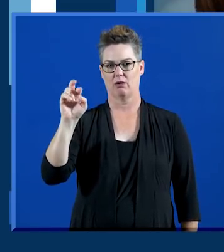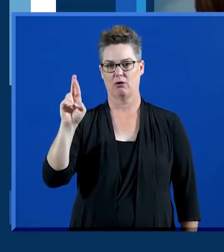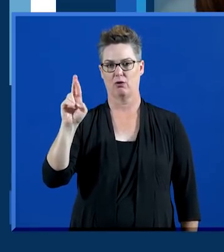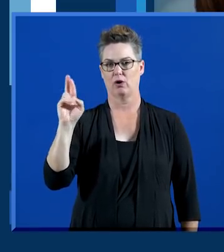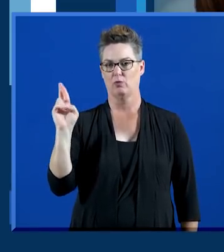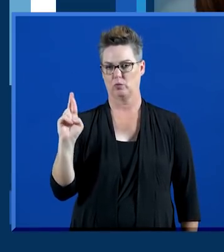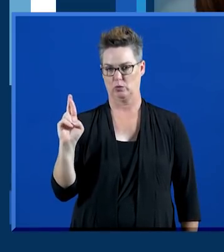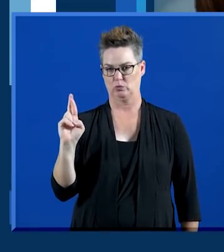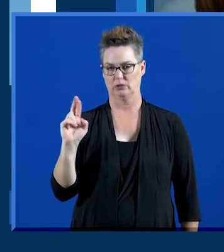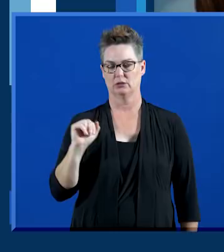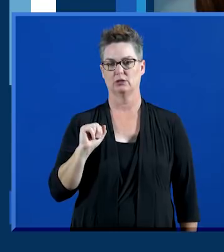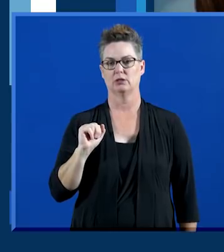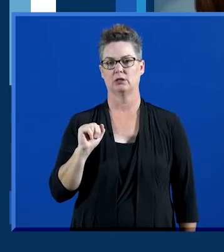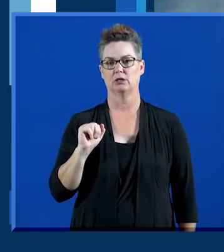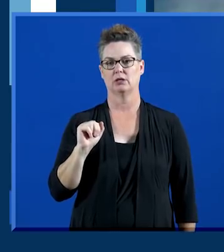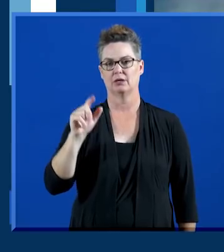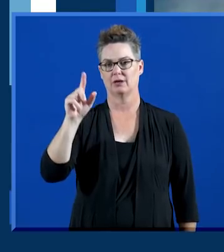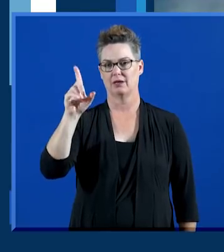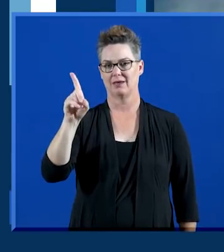Taylor Root.